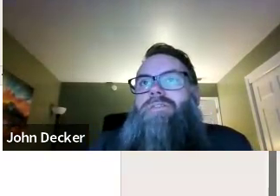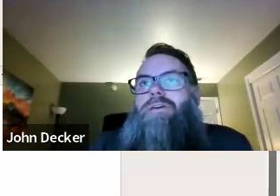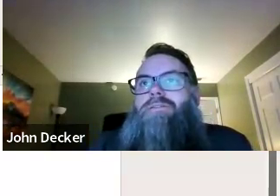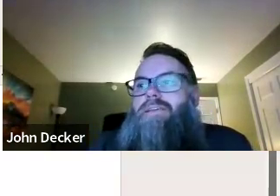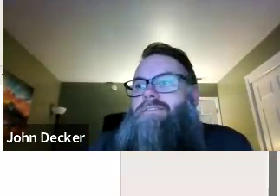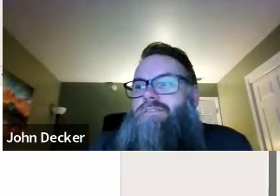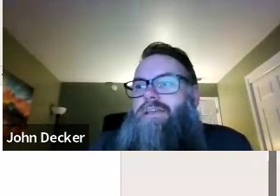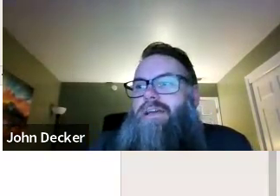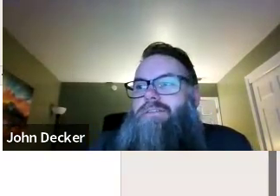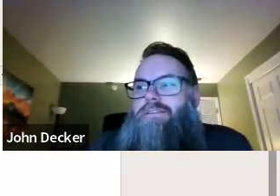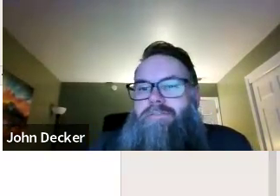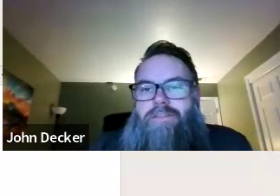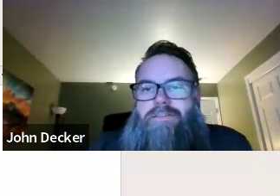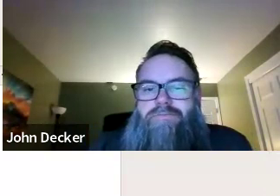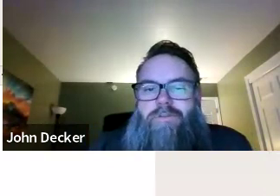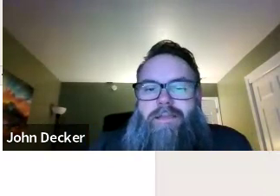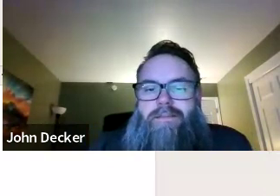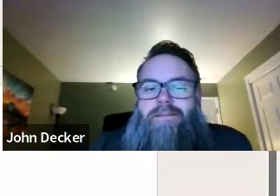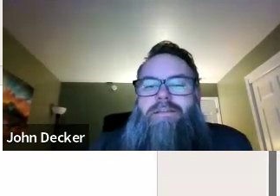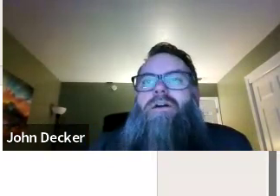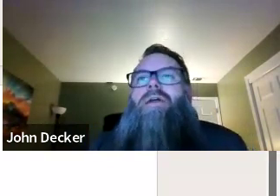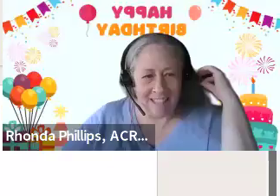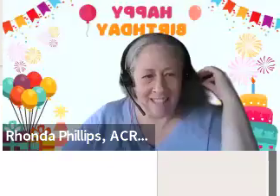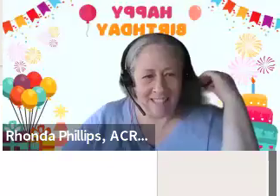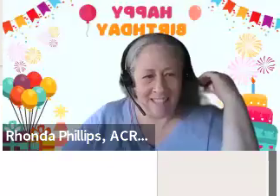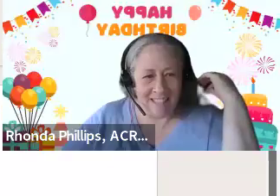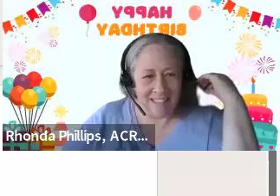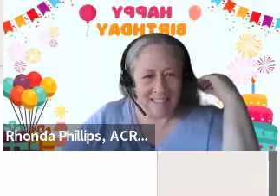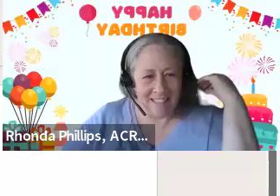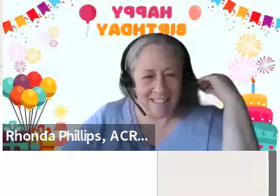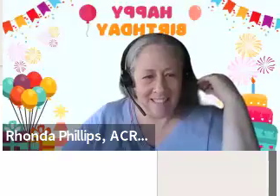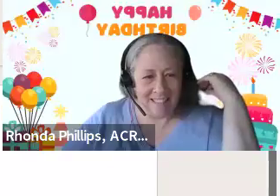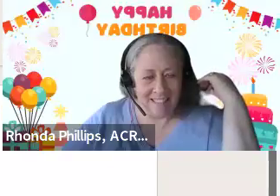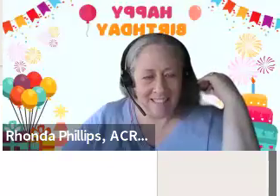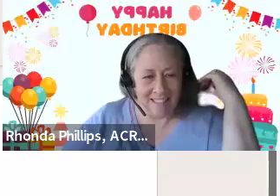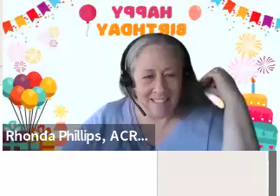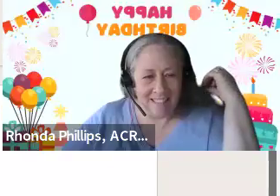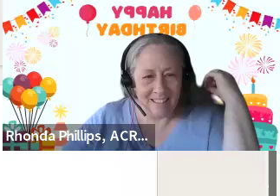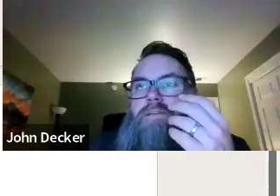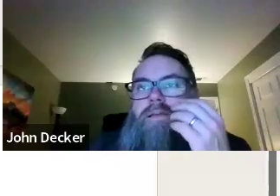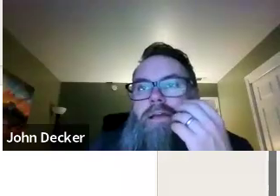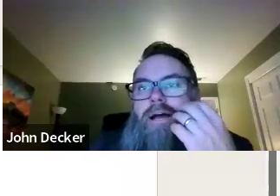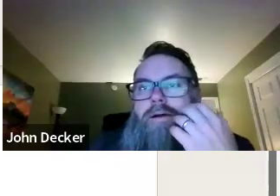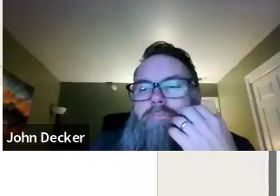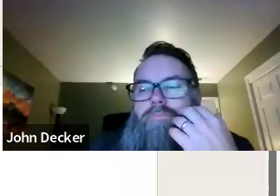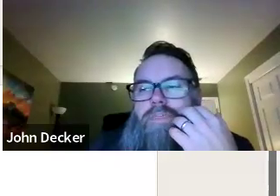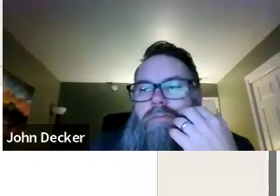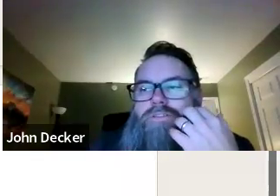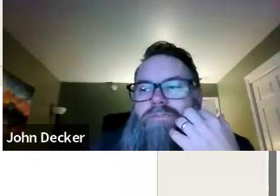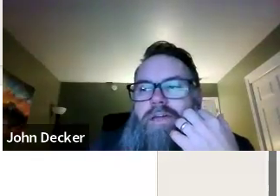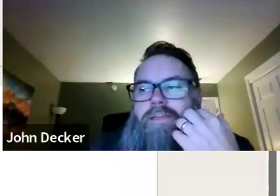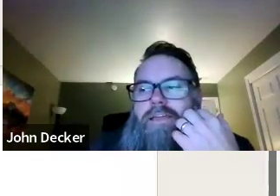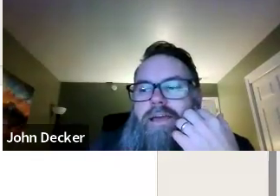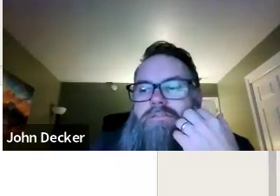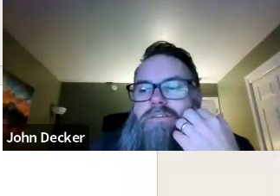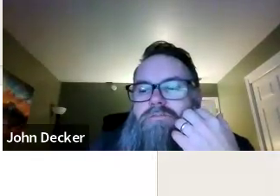shared screen with ACRC housing activities, right? Yes. Okay, so just quickly to kind of go through these, as we mentioned,